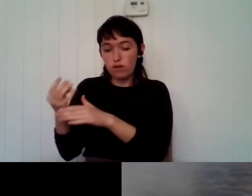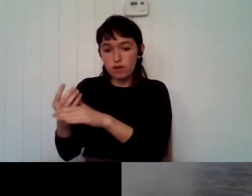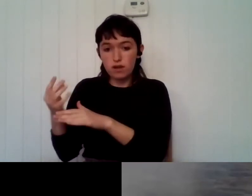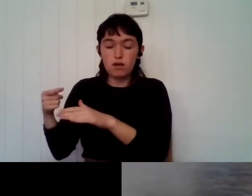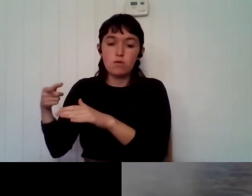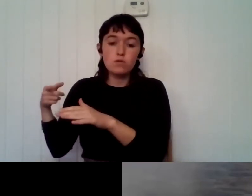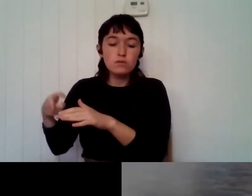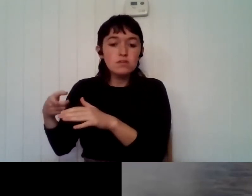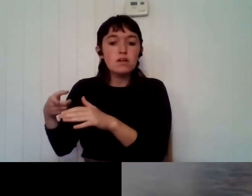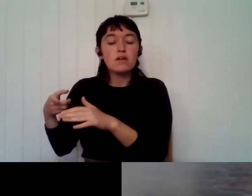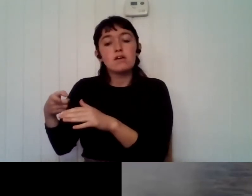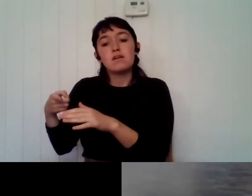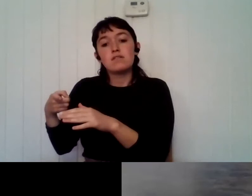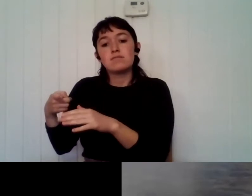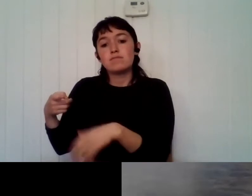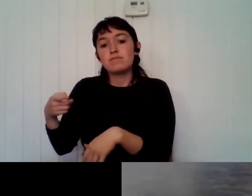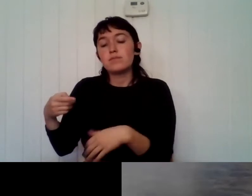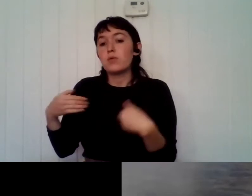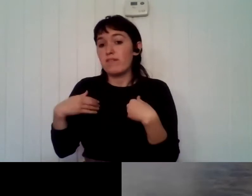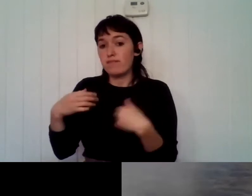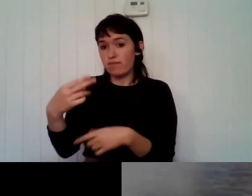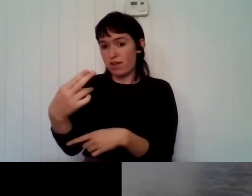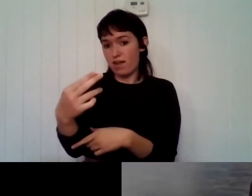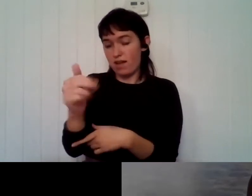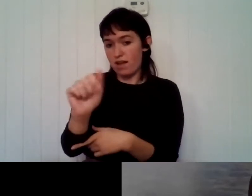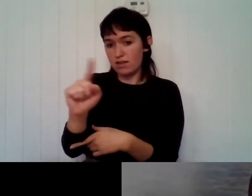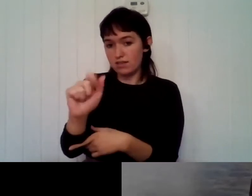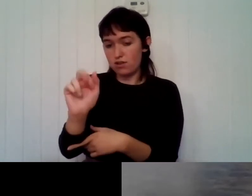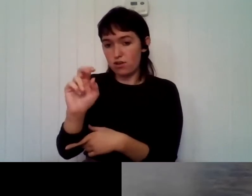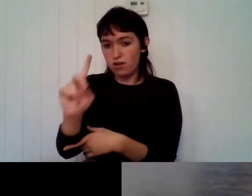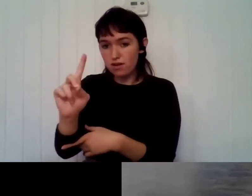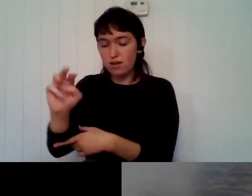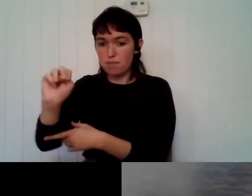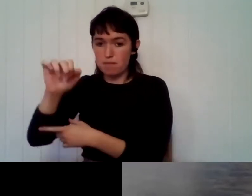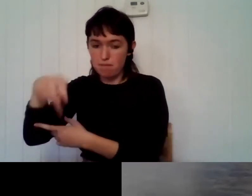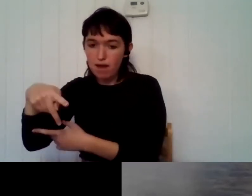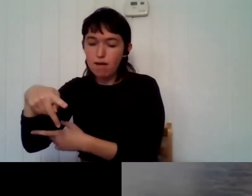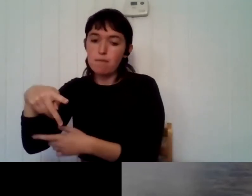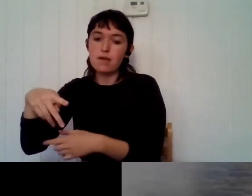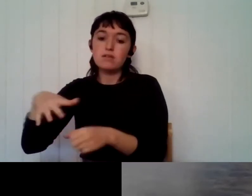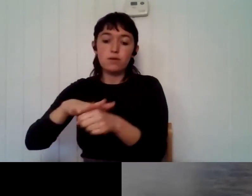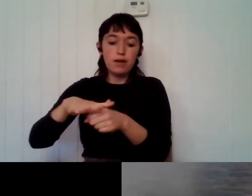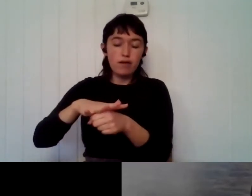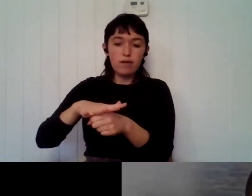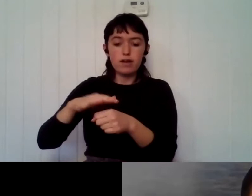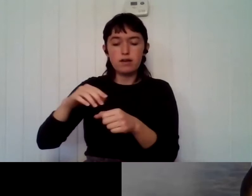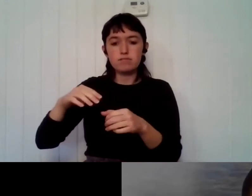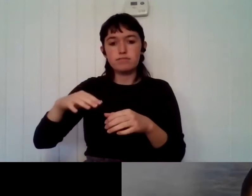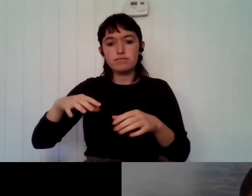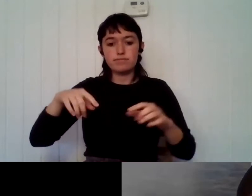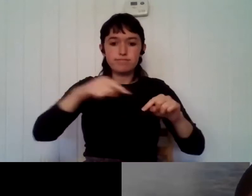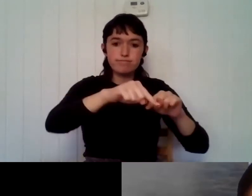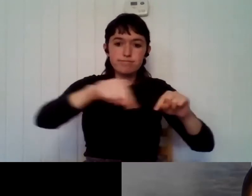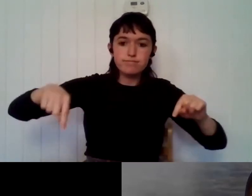called hazard maps, in which the areas where these volcanic products are probably going to be